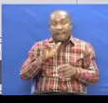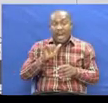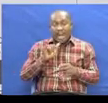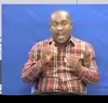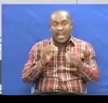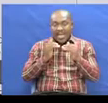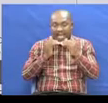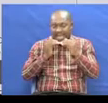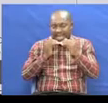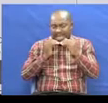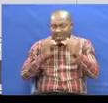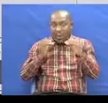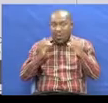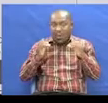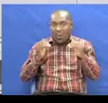sign.